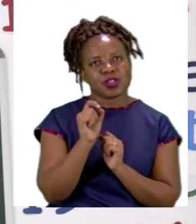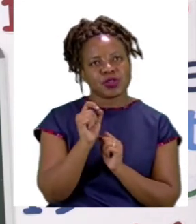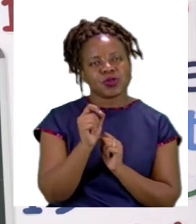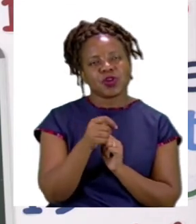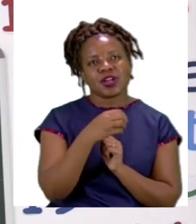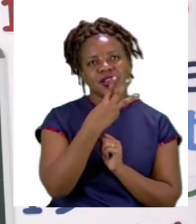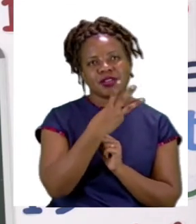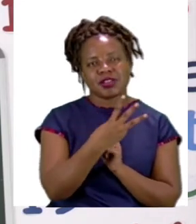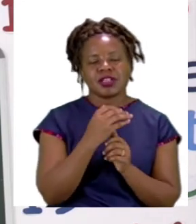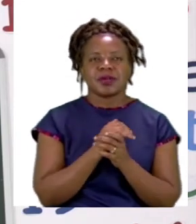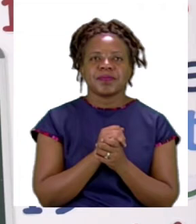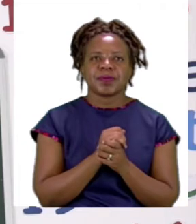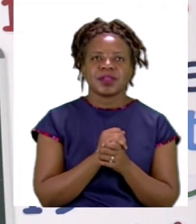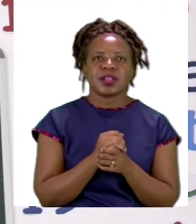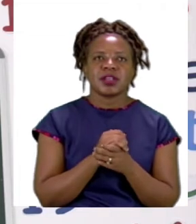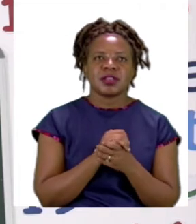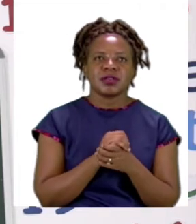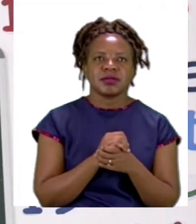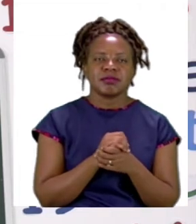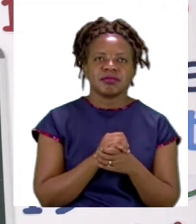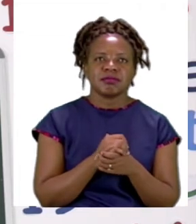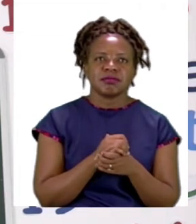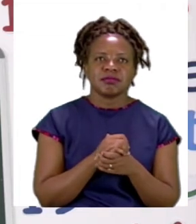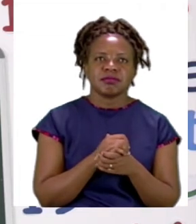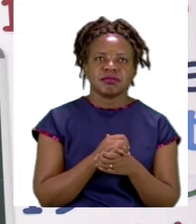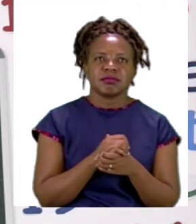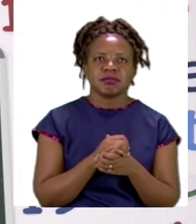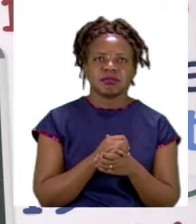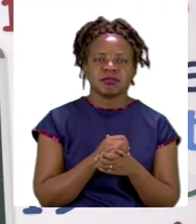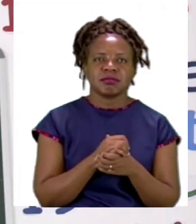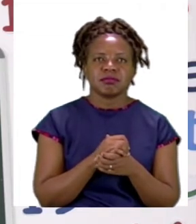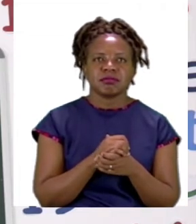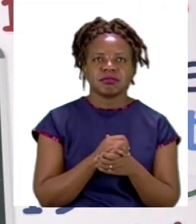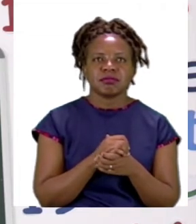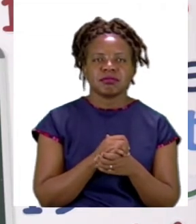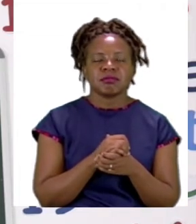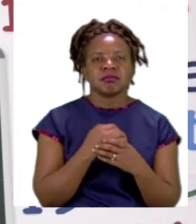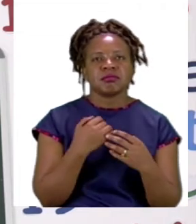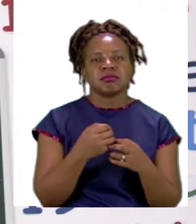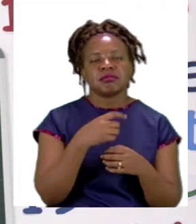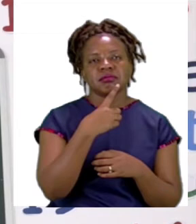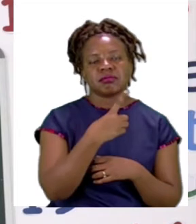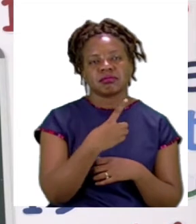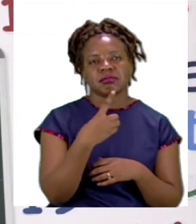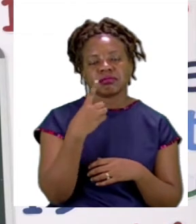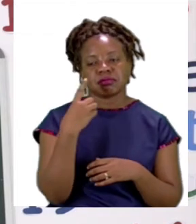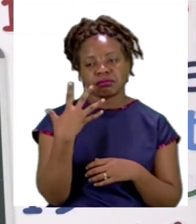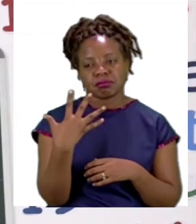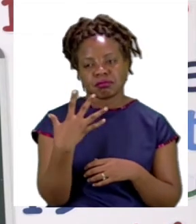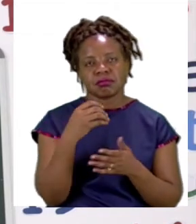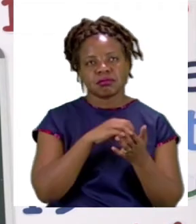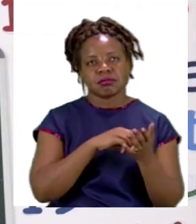away 6, now that we have 10 more, we are saying 15 take